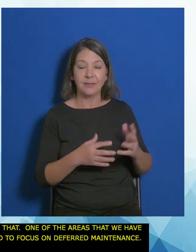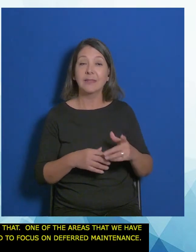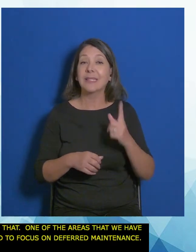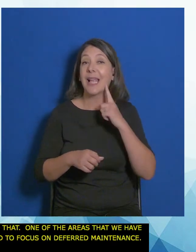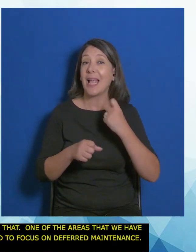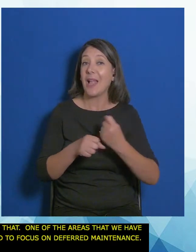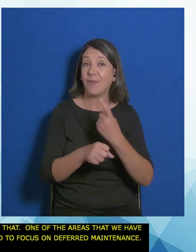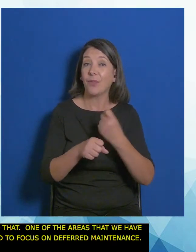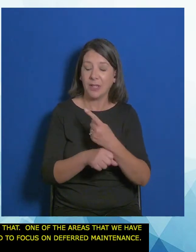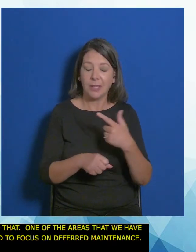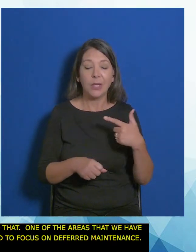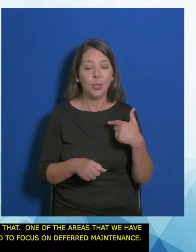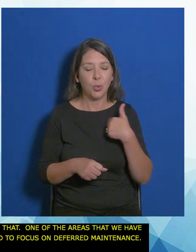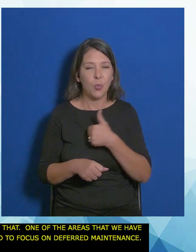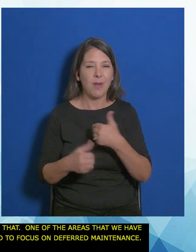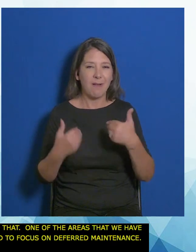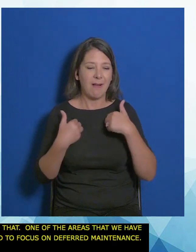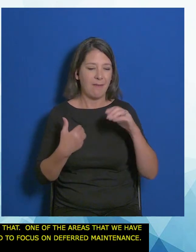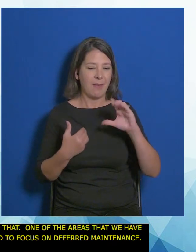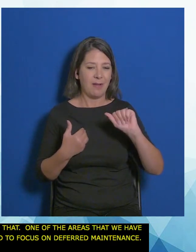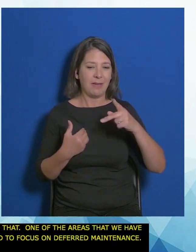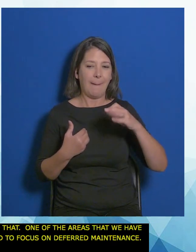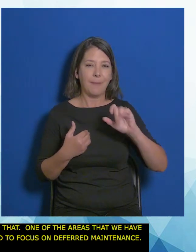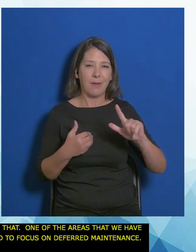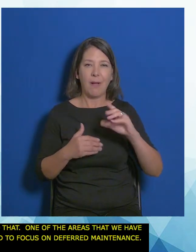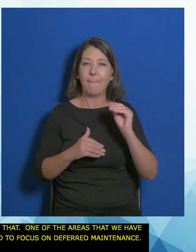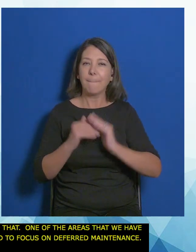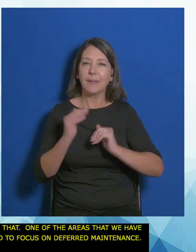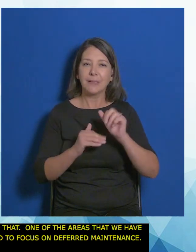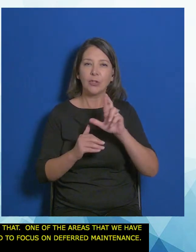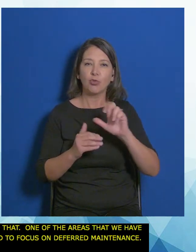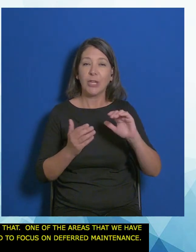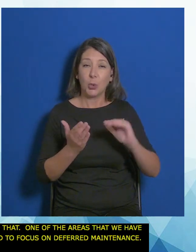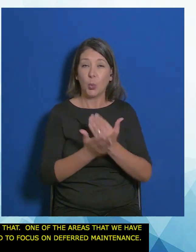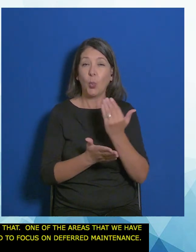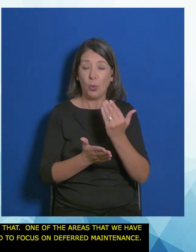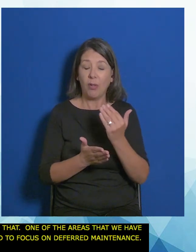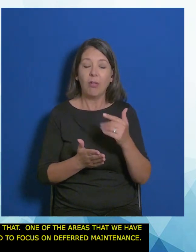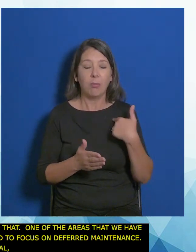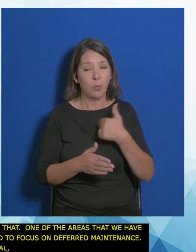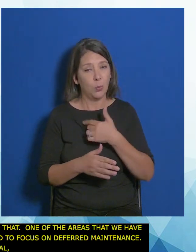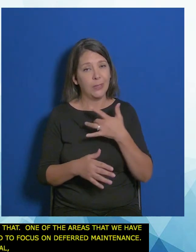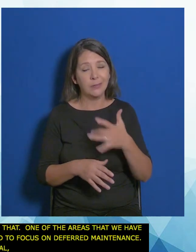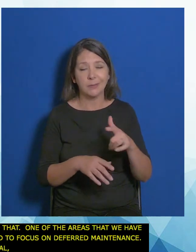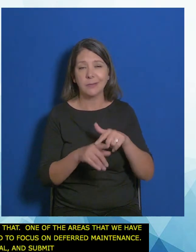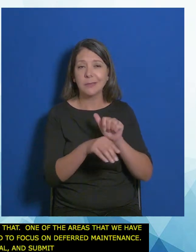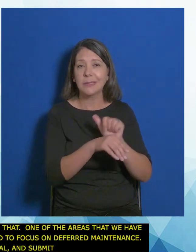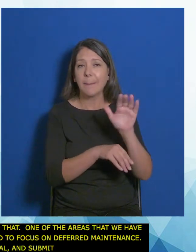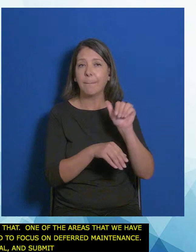of our capital and building renewal, submit information to the